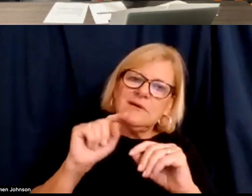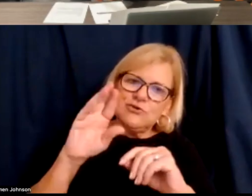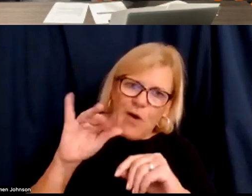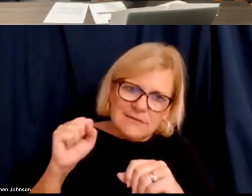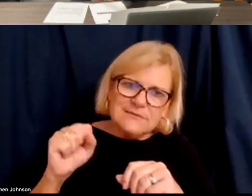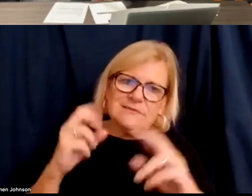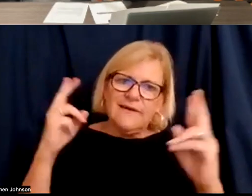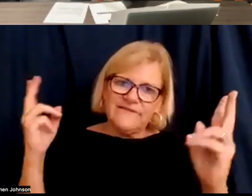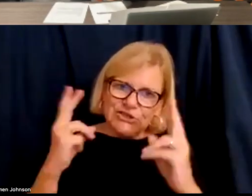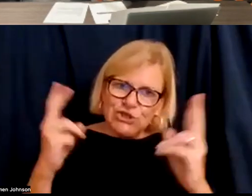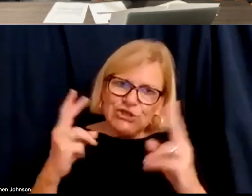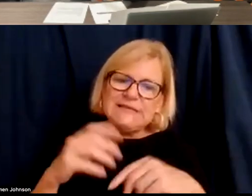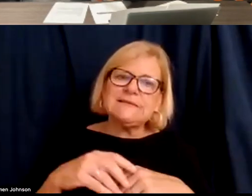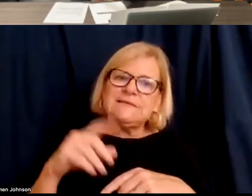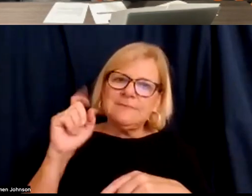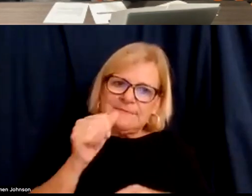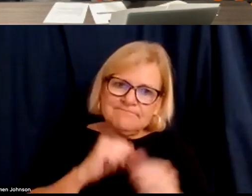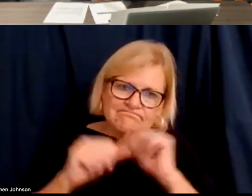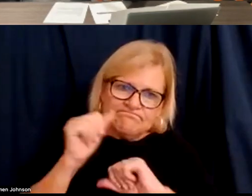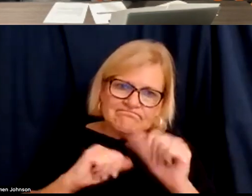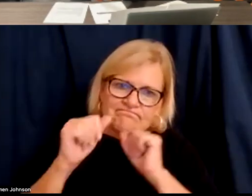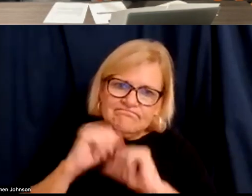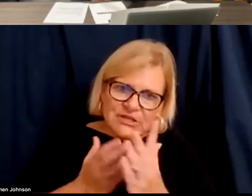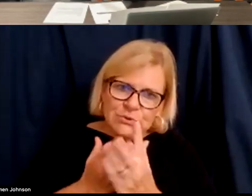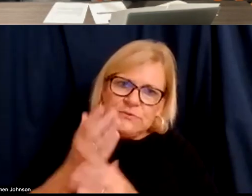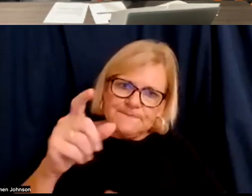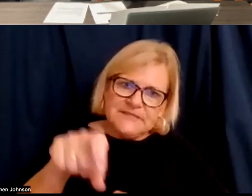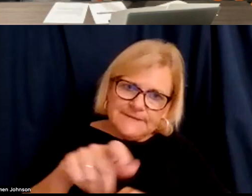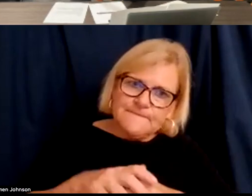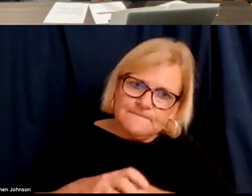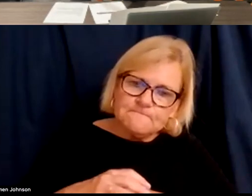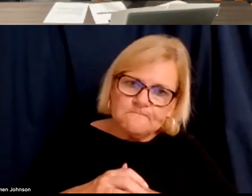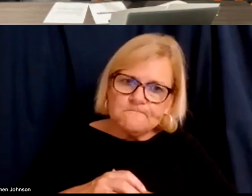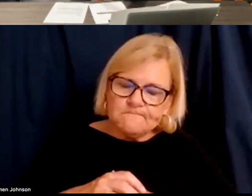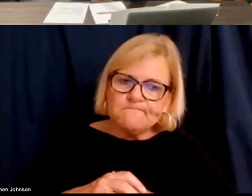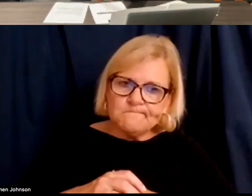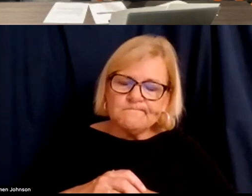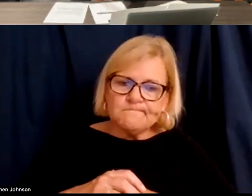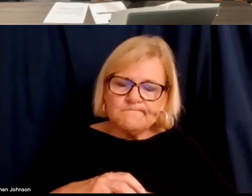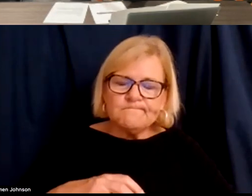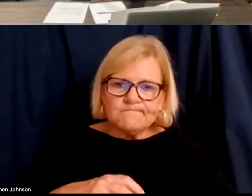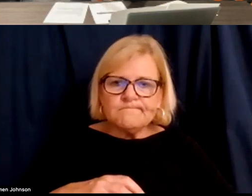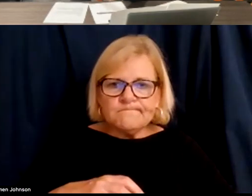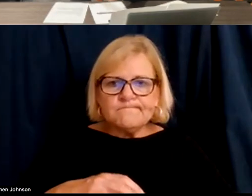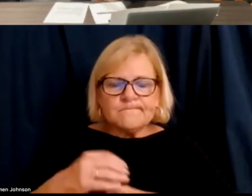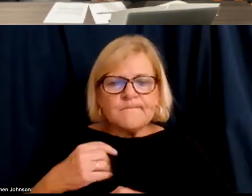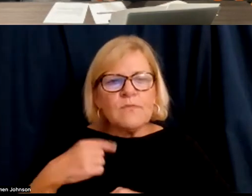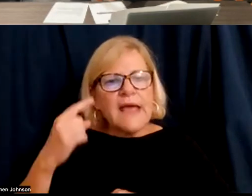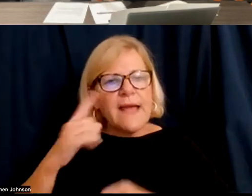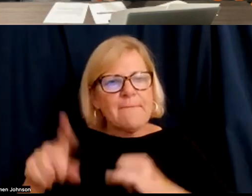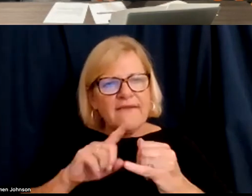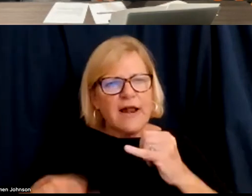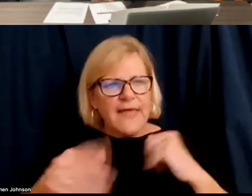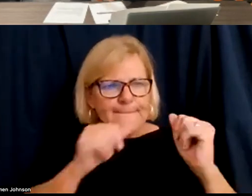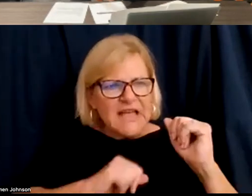victories to be achieved and to go through, you know. So, Mm. and I think just my final thing,